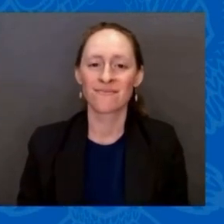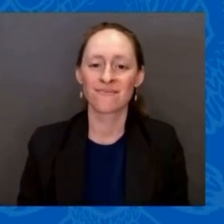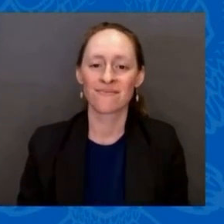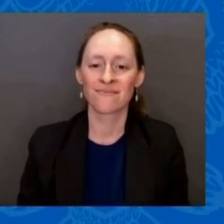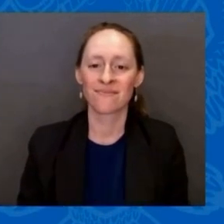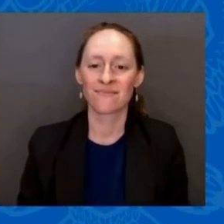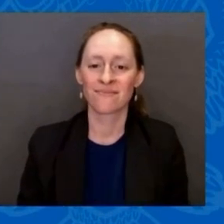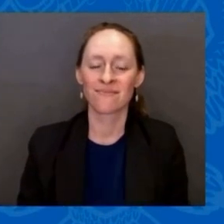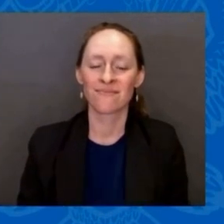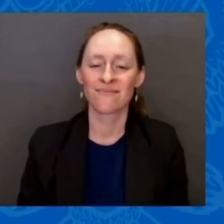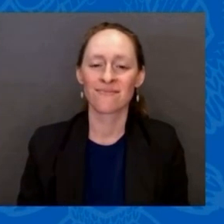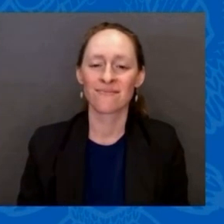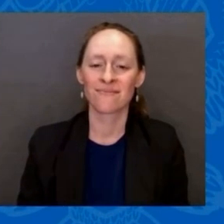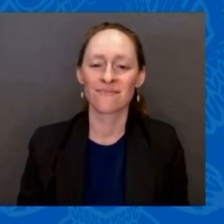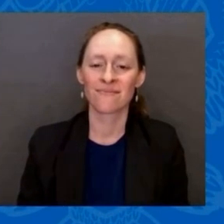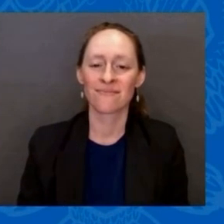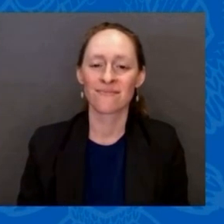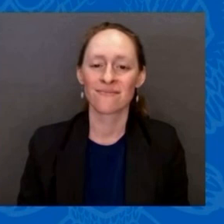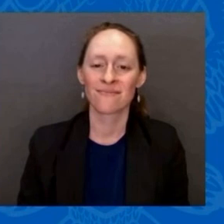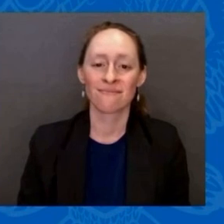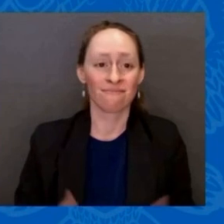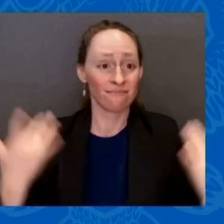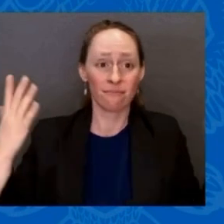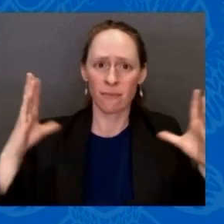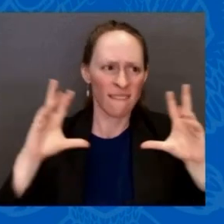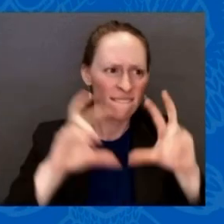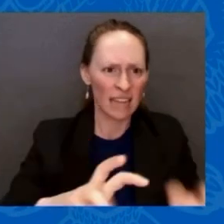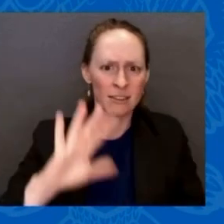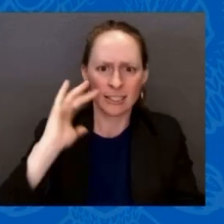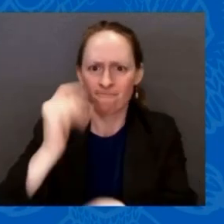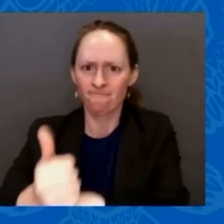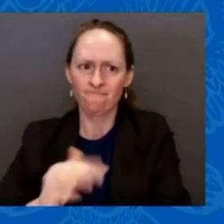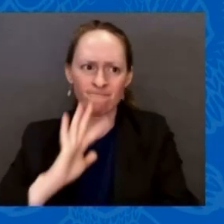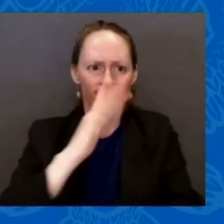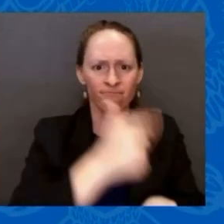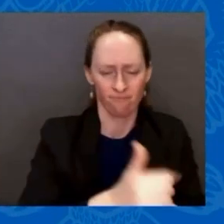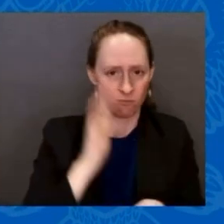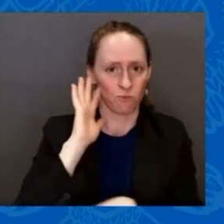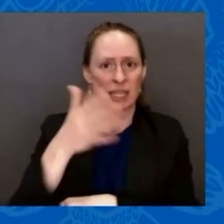of wind. You talked about the wind farm you're talking about. You know, it's